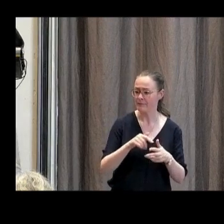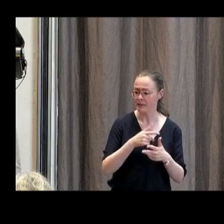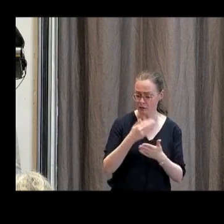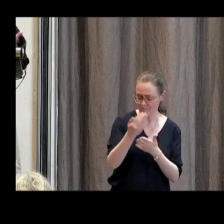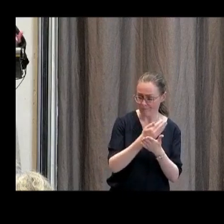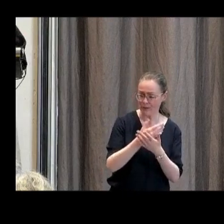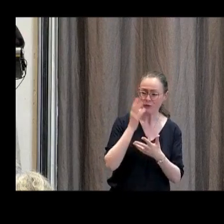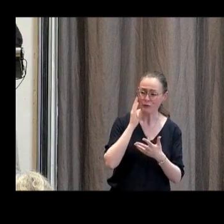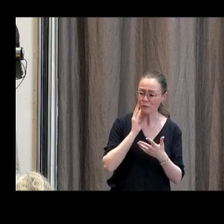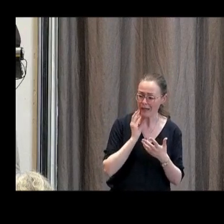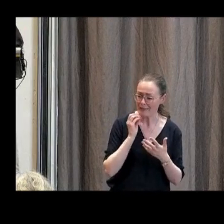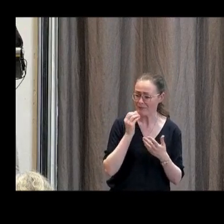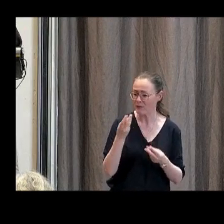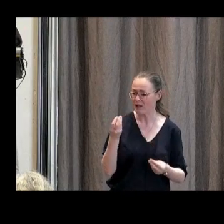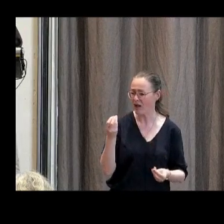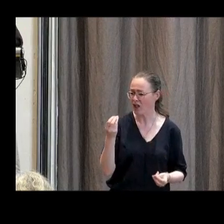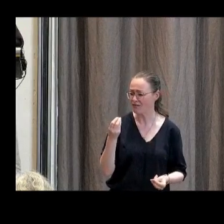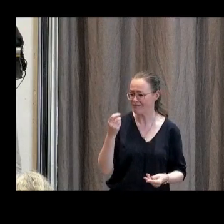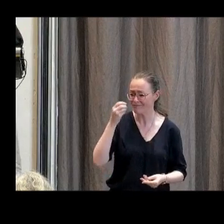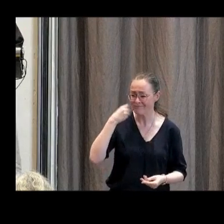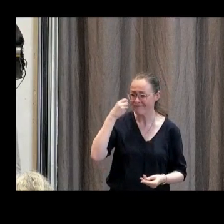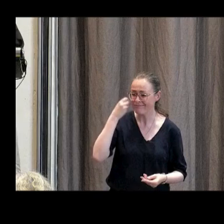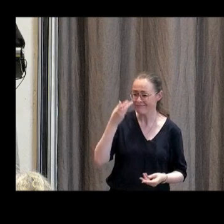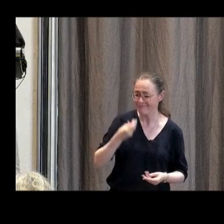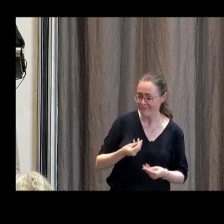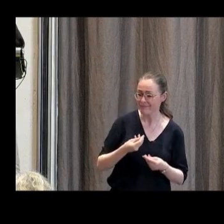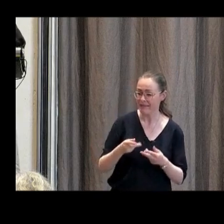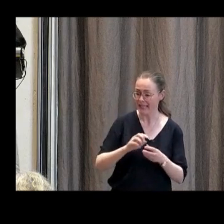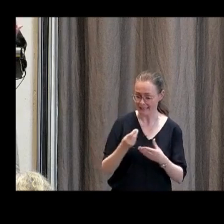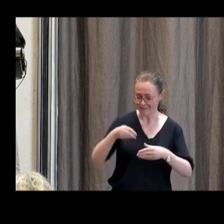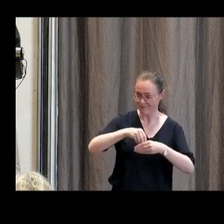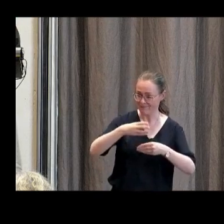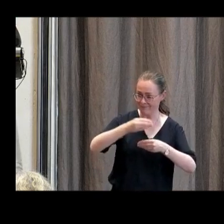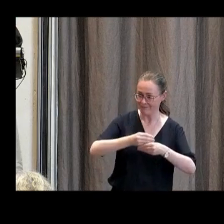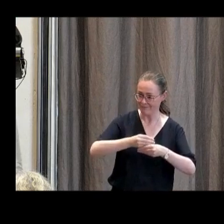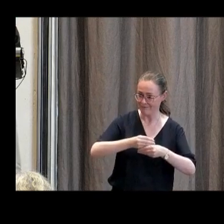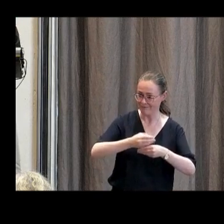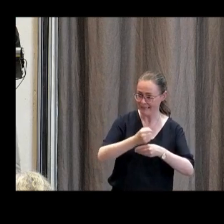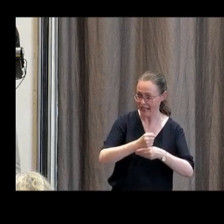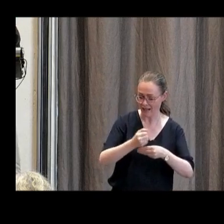are collected typically on cotton gauze and then sealed and bagged and brought